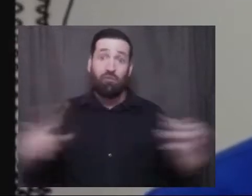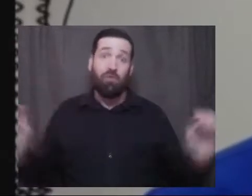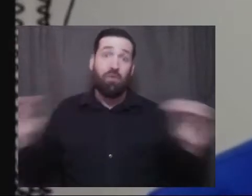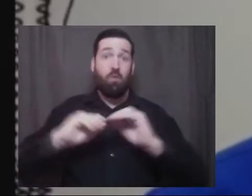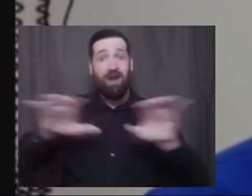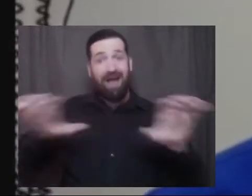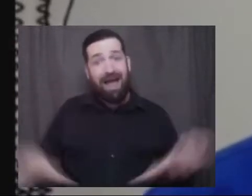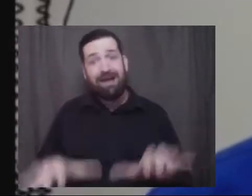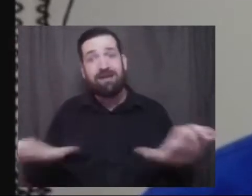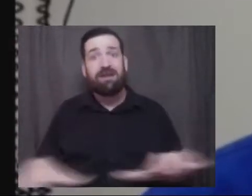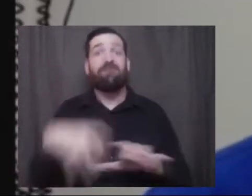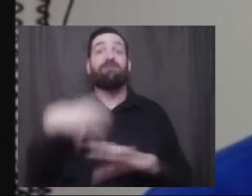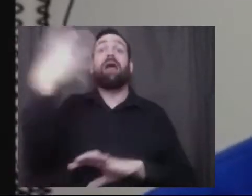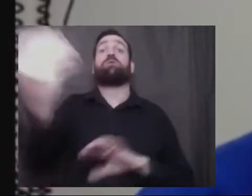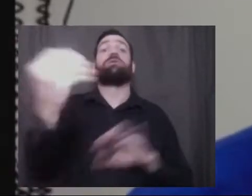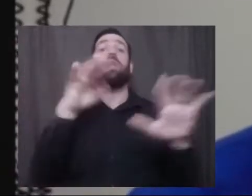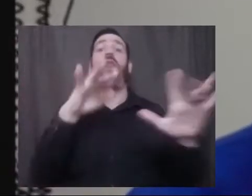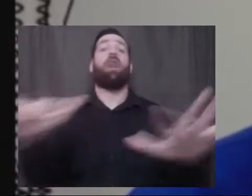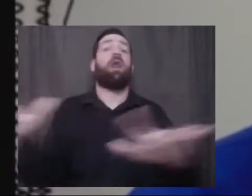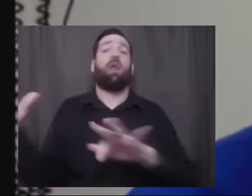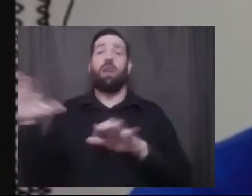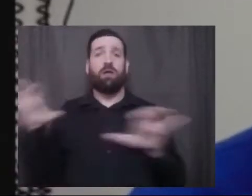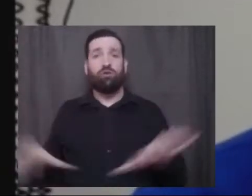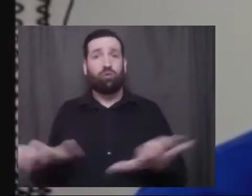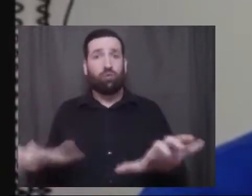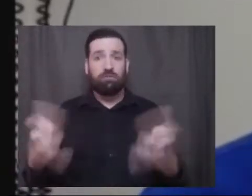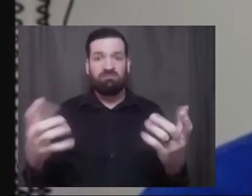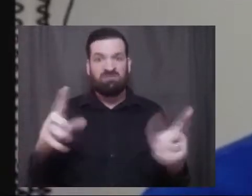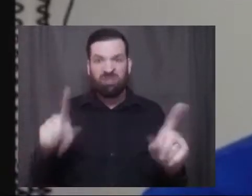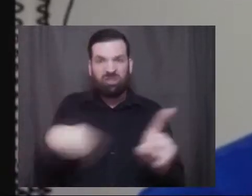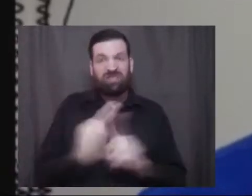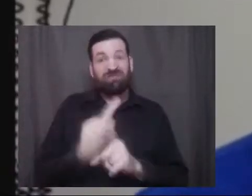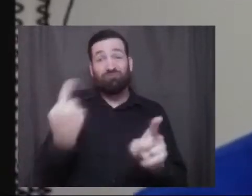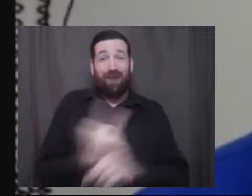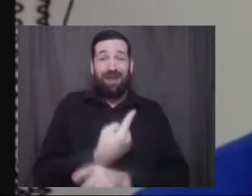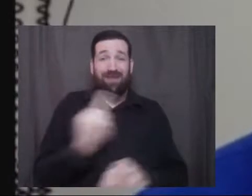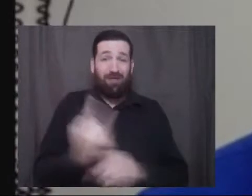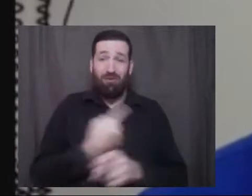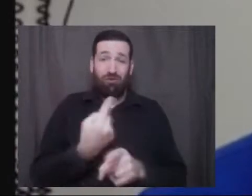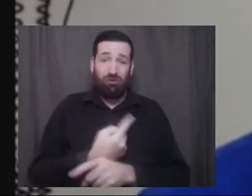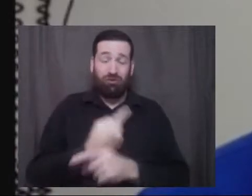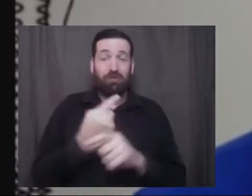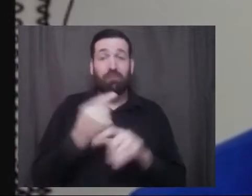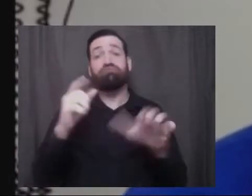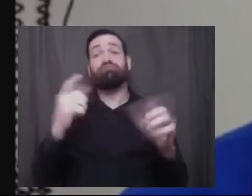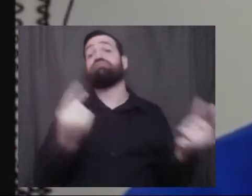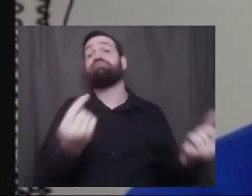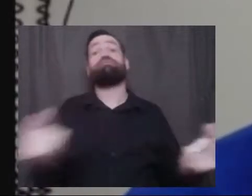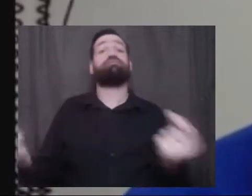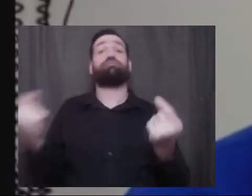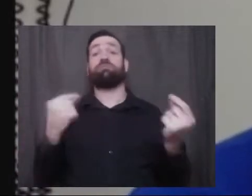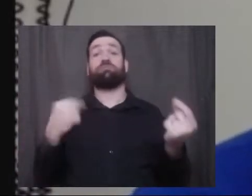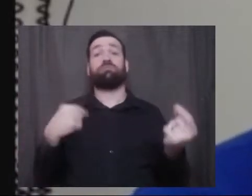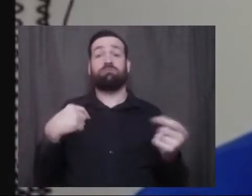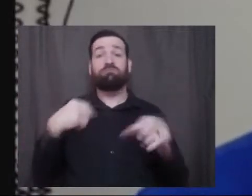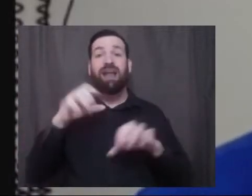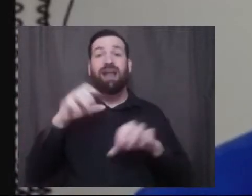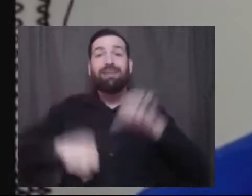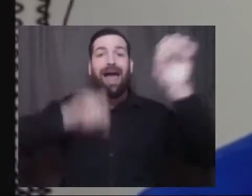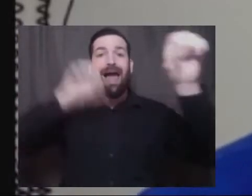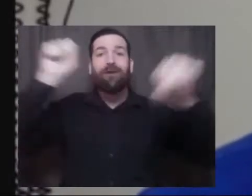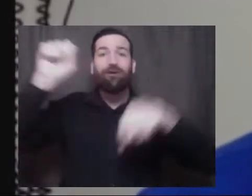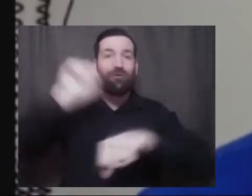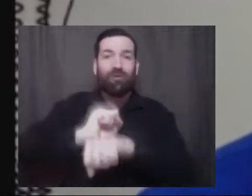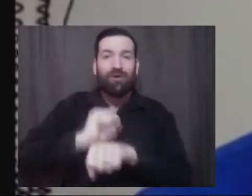doing things. And we see a lot of just the sort of the regular activities, right? Falling from a ladder, doing work on their